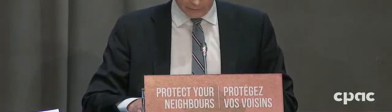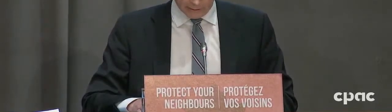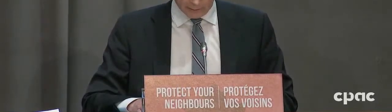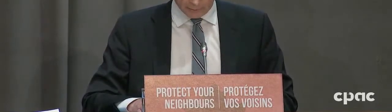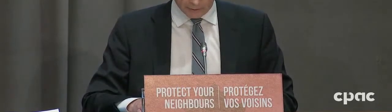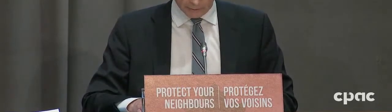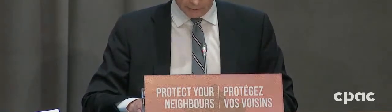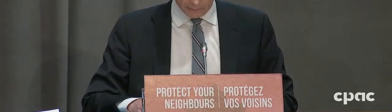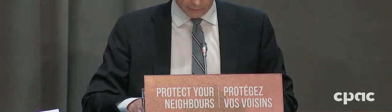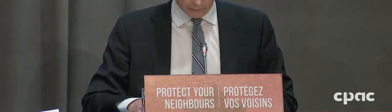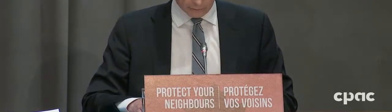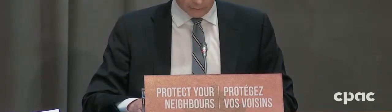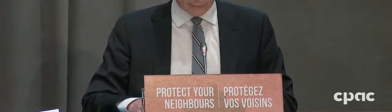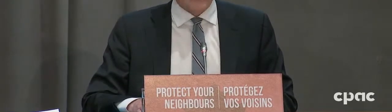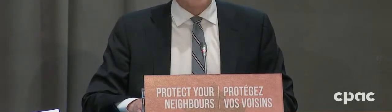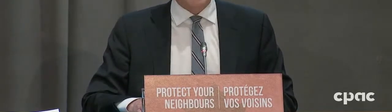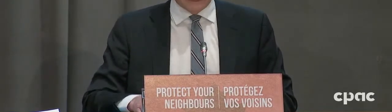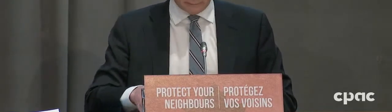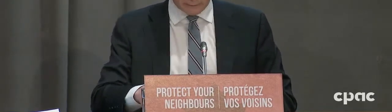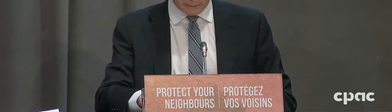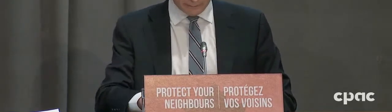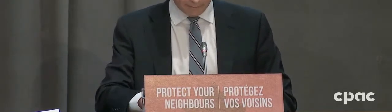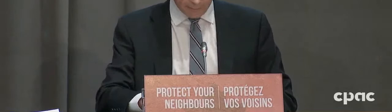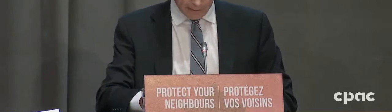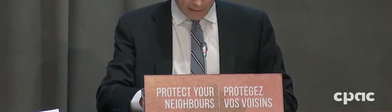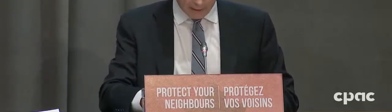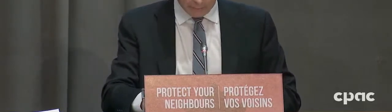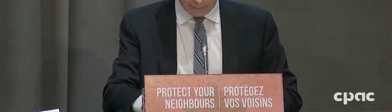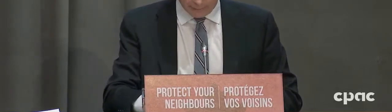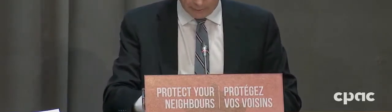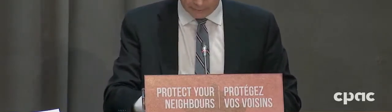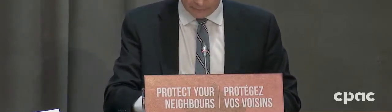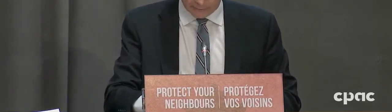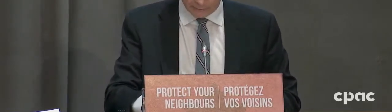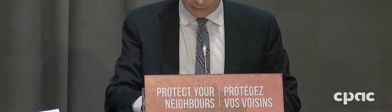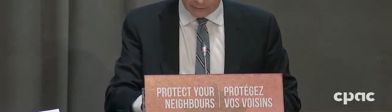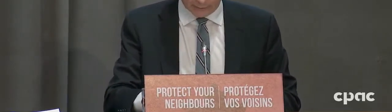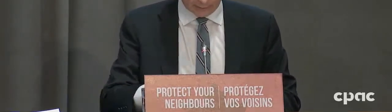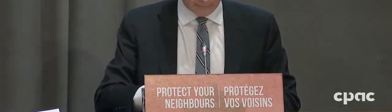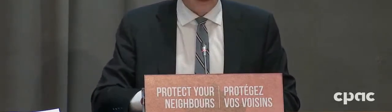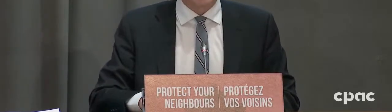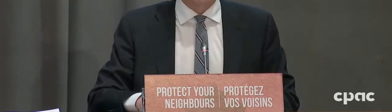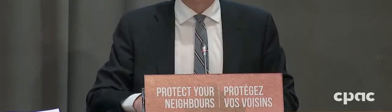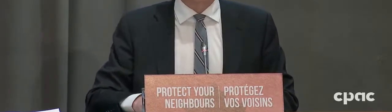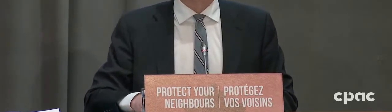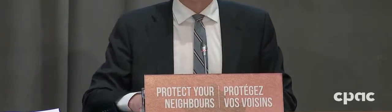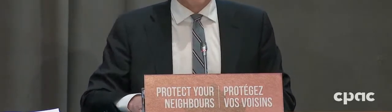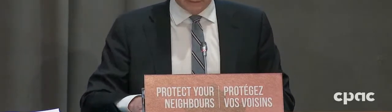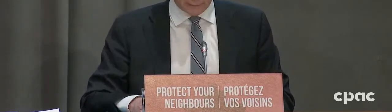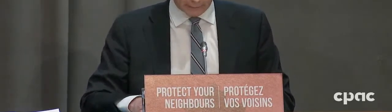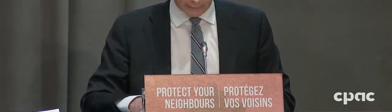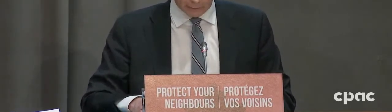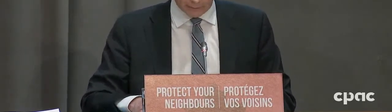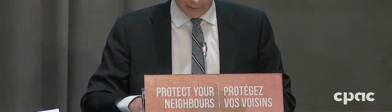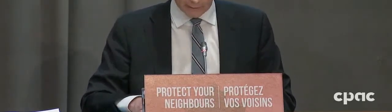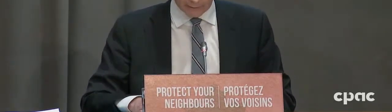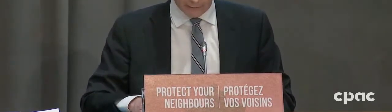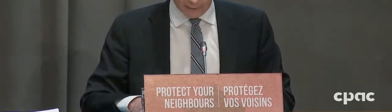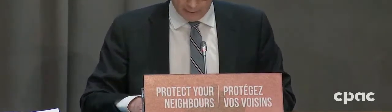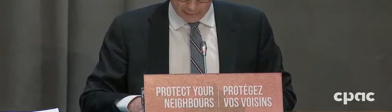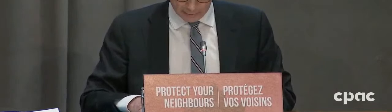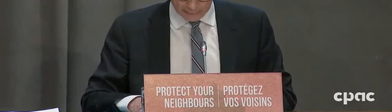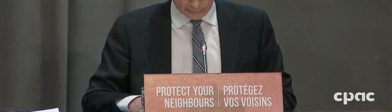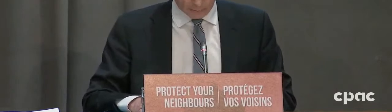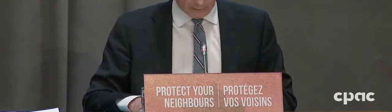les mesures à prendre pour contrôler l'épidémie et préparer le système de santé en collaboration avec les